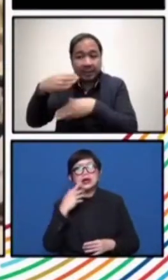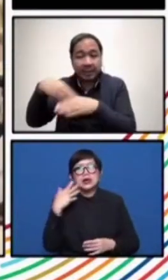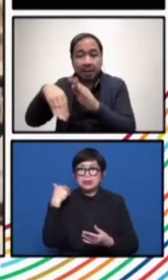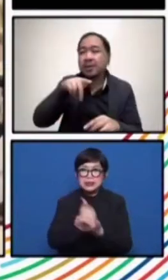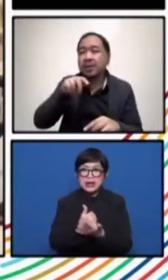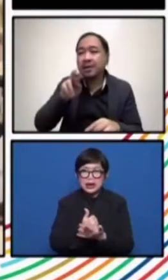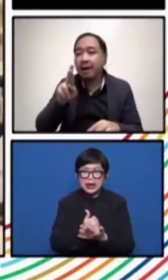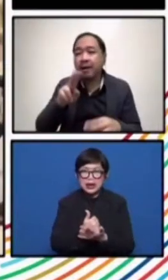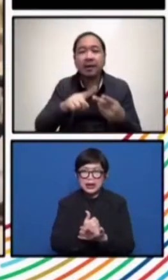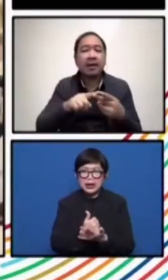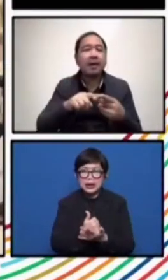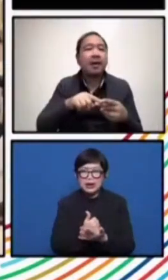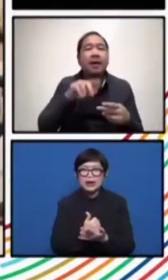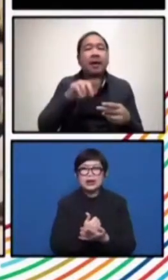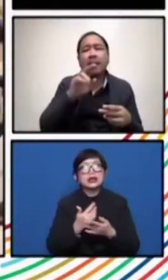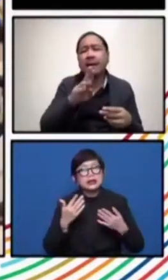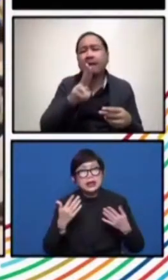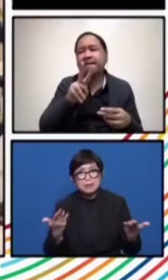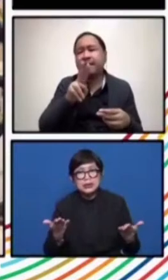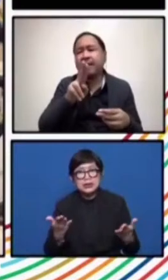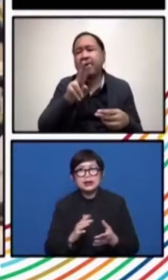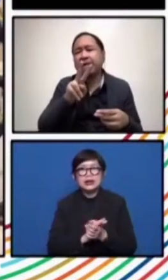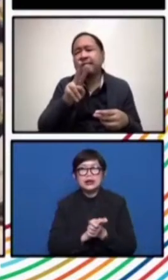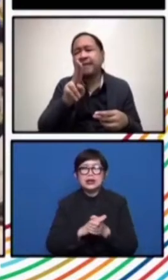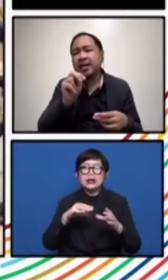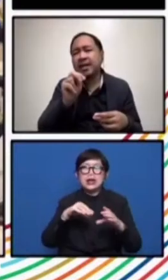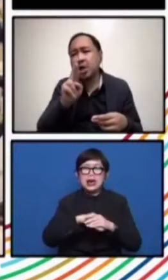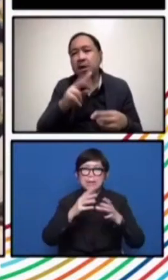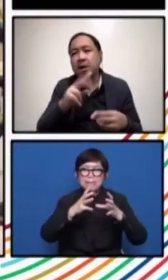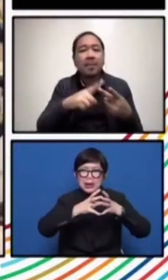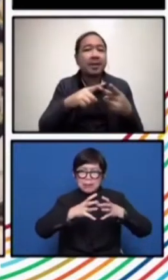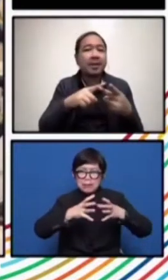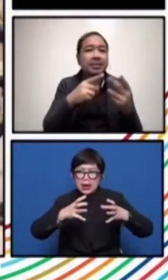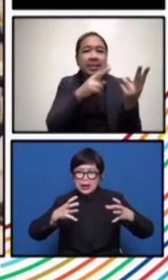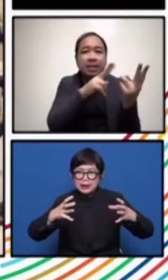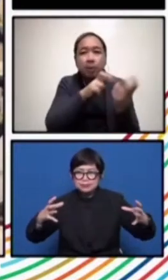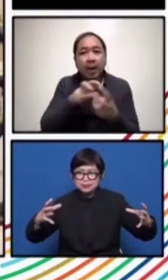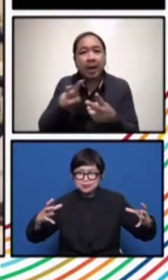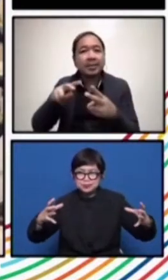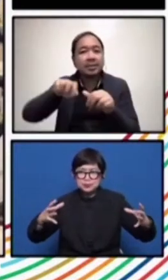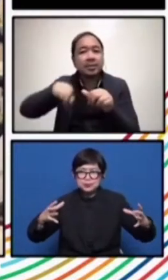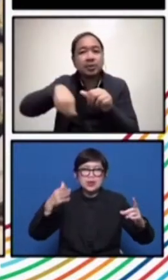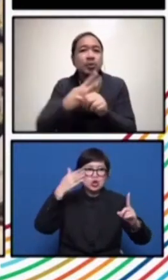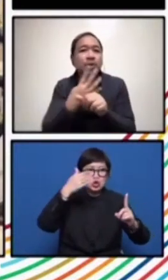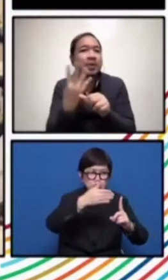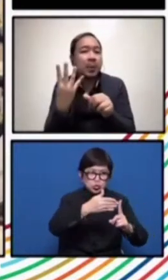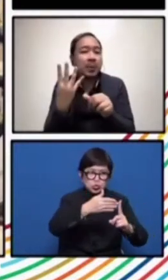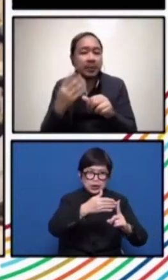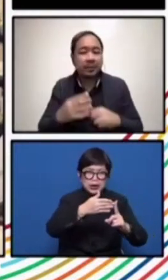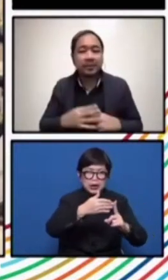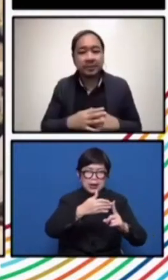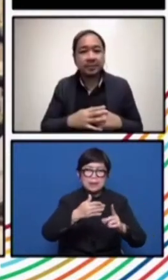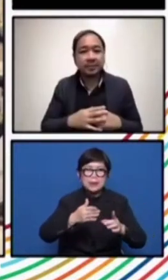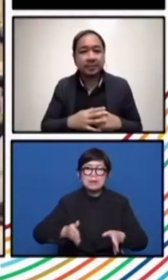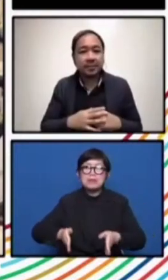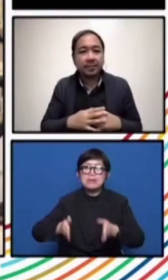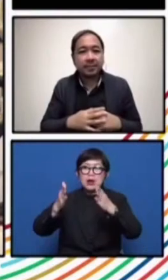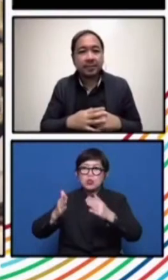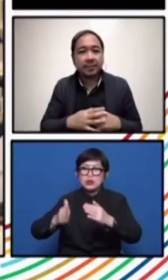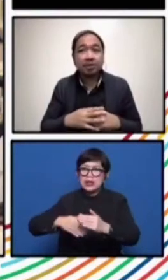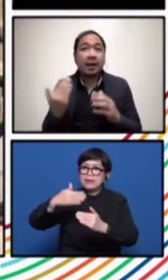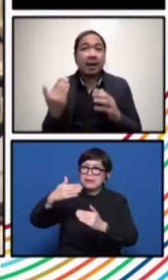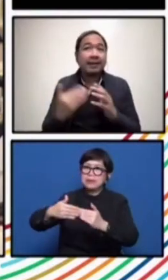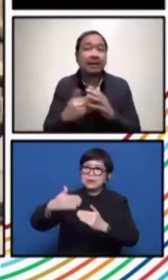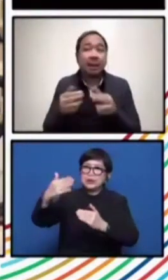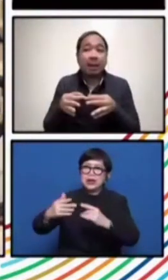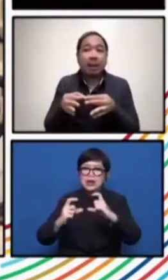implementation of the U.S sustainable development goals we cannot wait for another decade to see the change